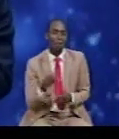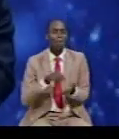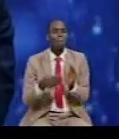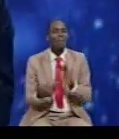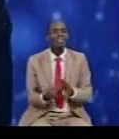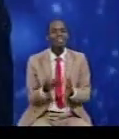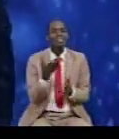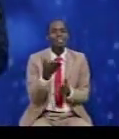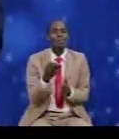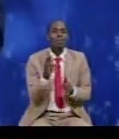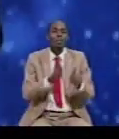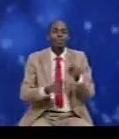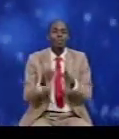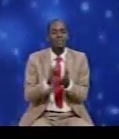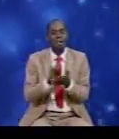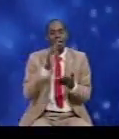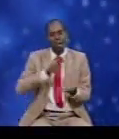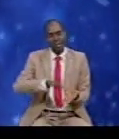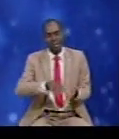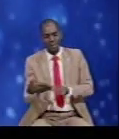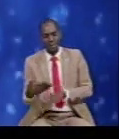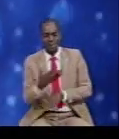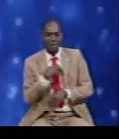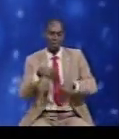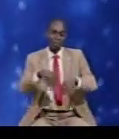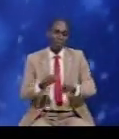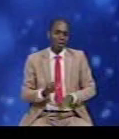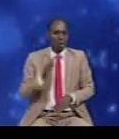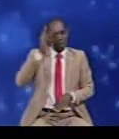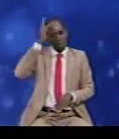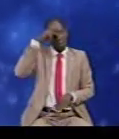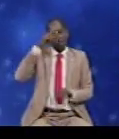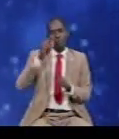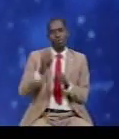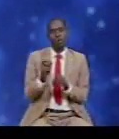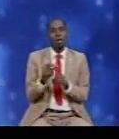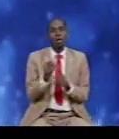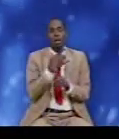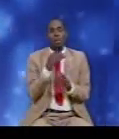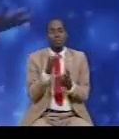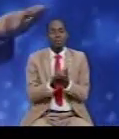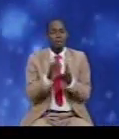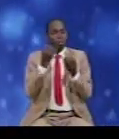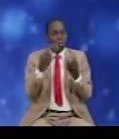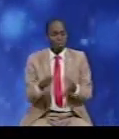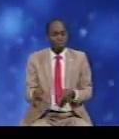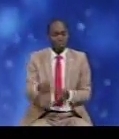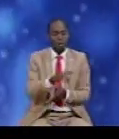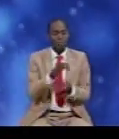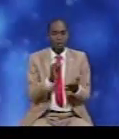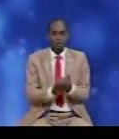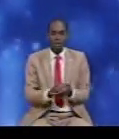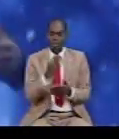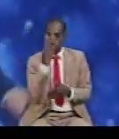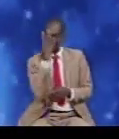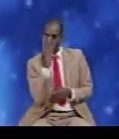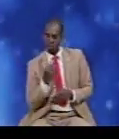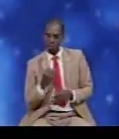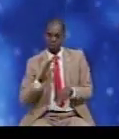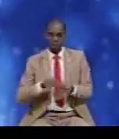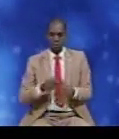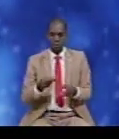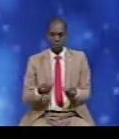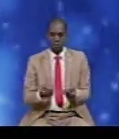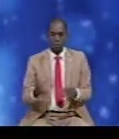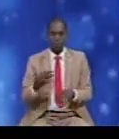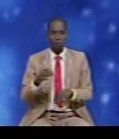died and they are buried. It says, and many of them that sleep in the dust of the earth shall